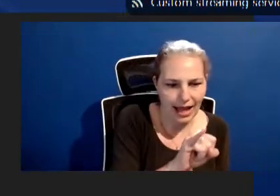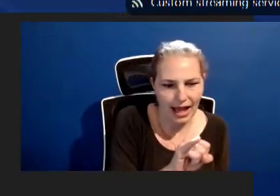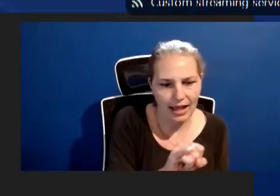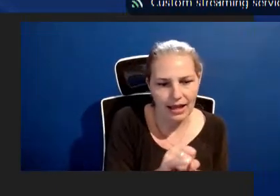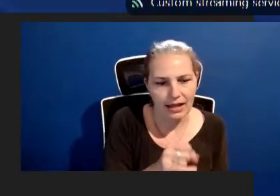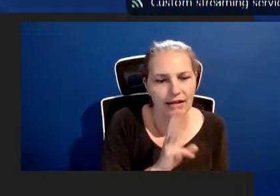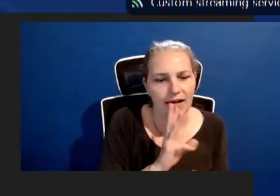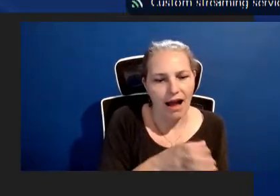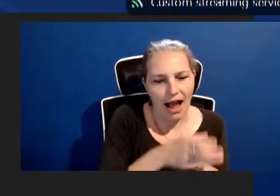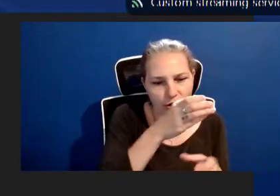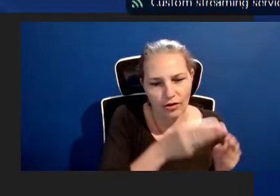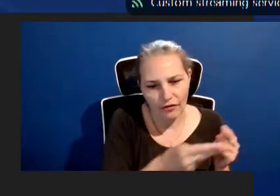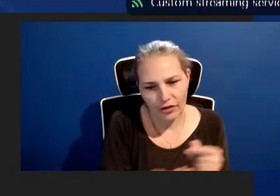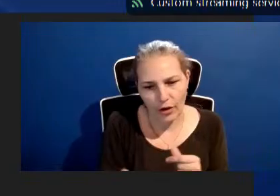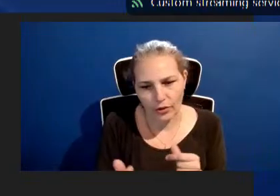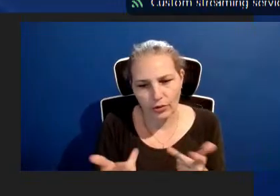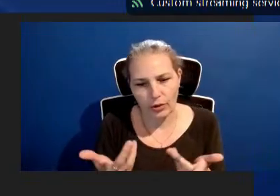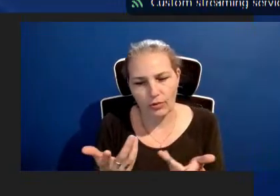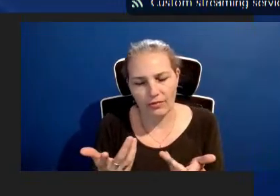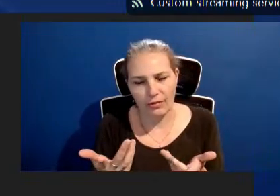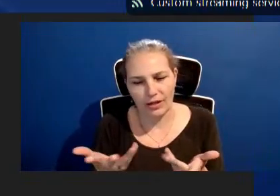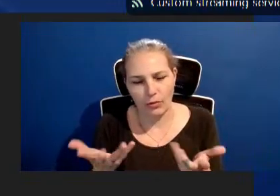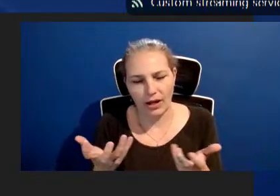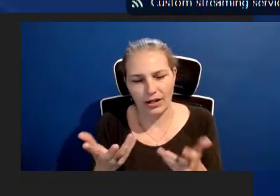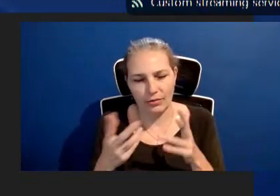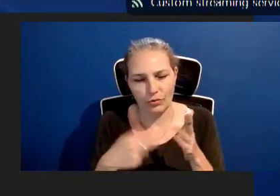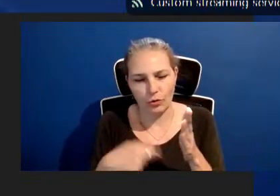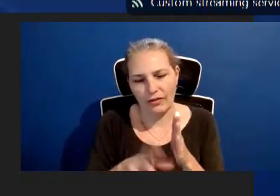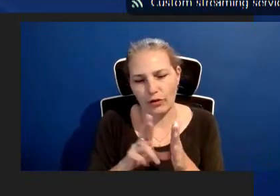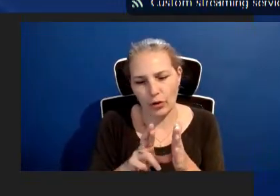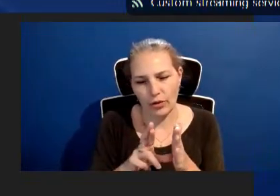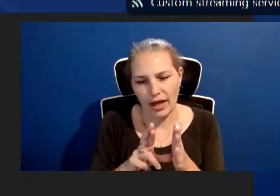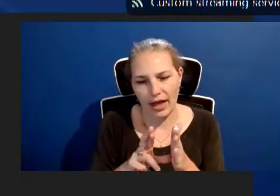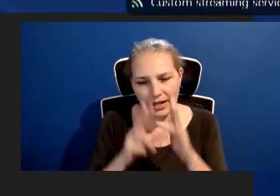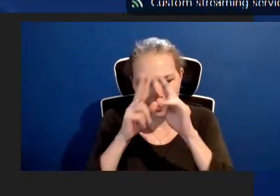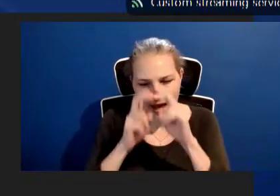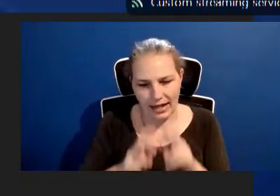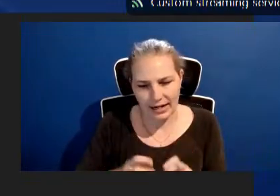before it's completely reviewed.